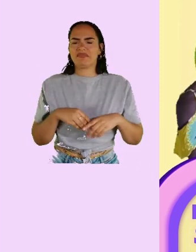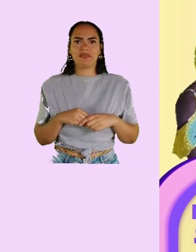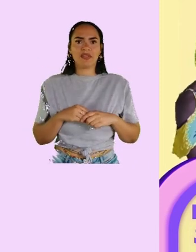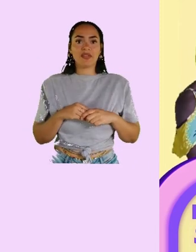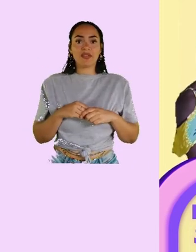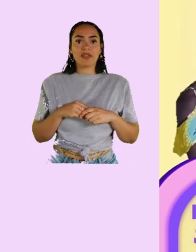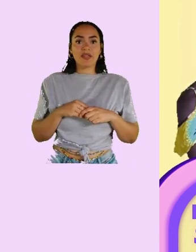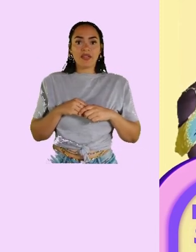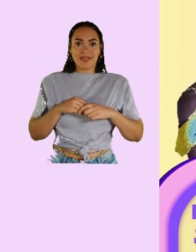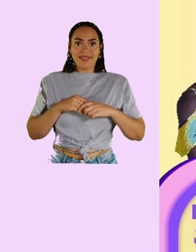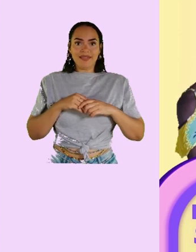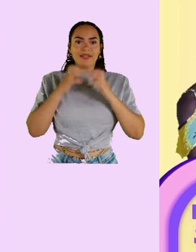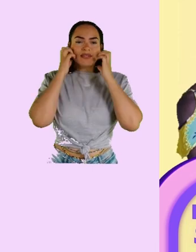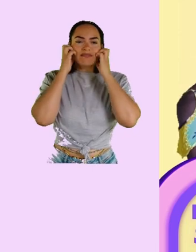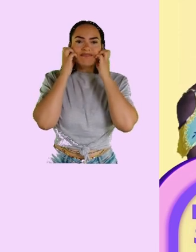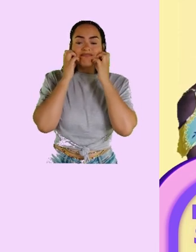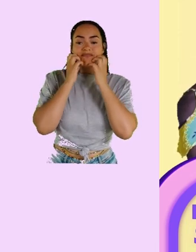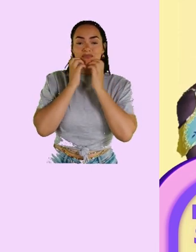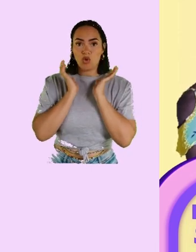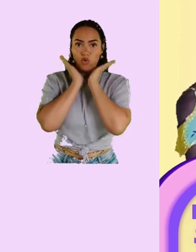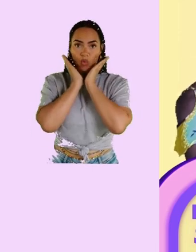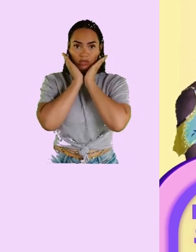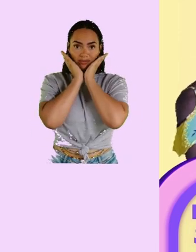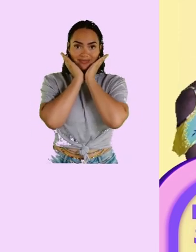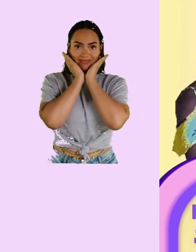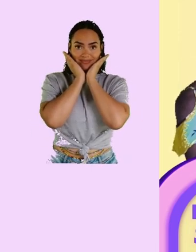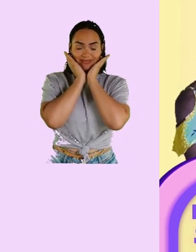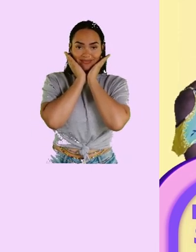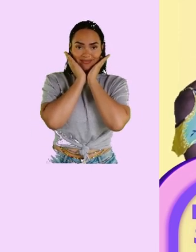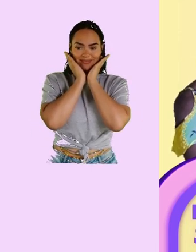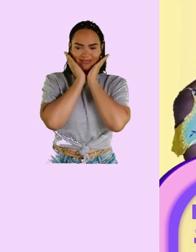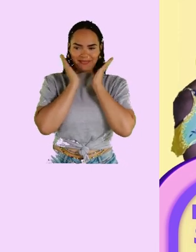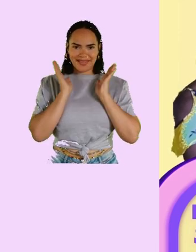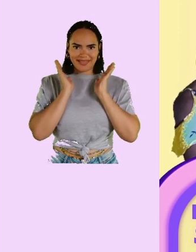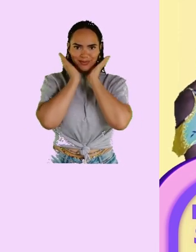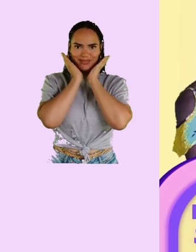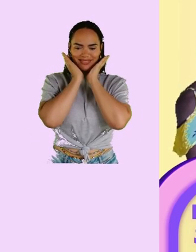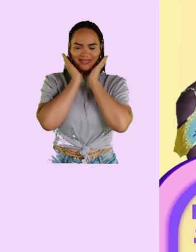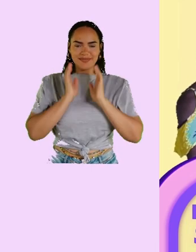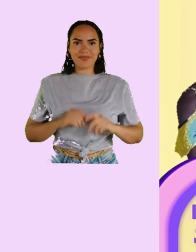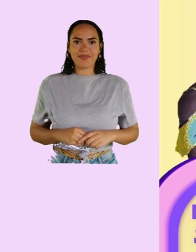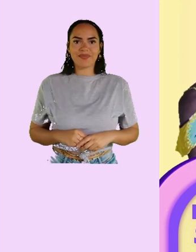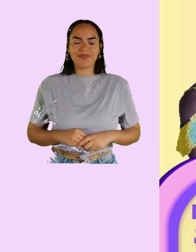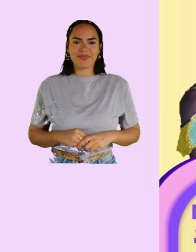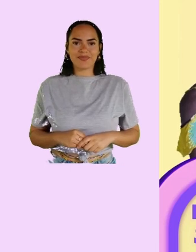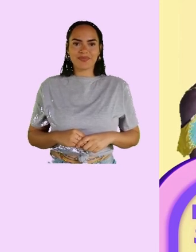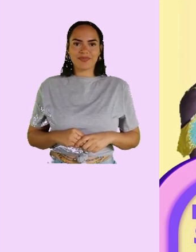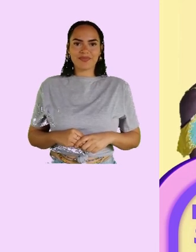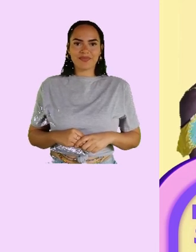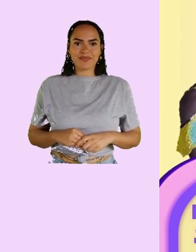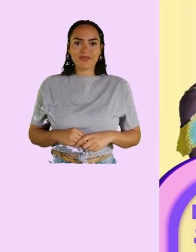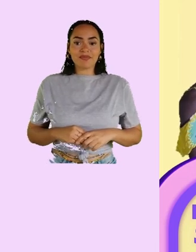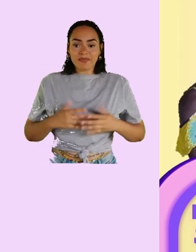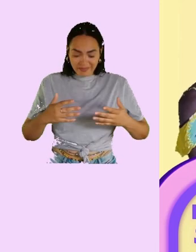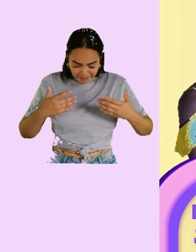big, bushy, short beard. Big short, yes. So I am wearing